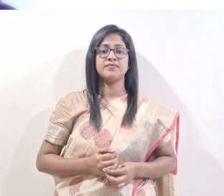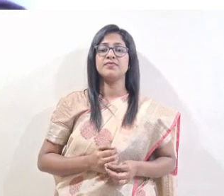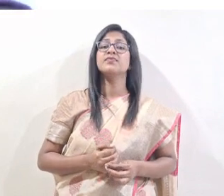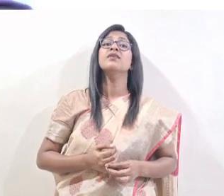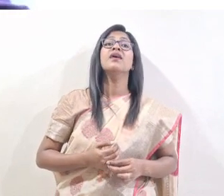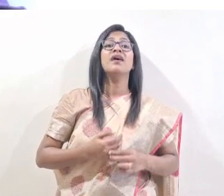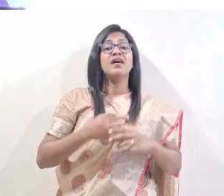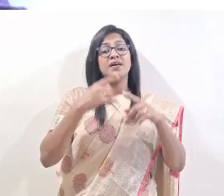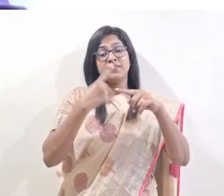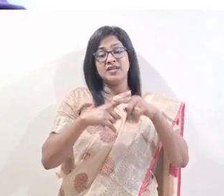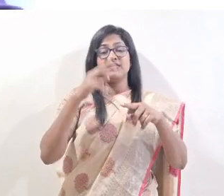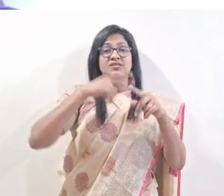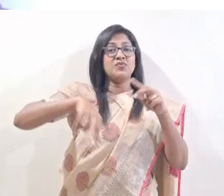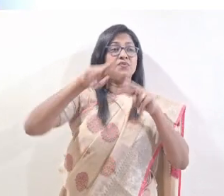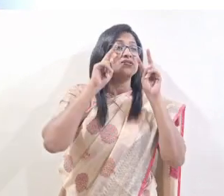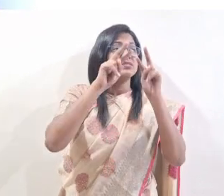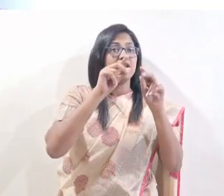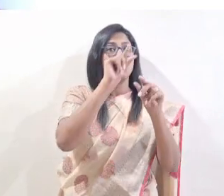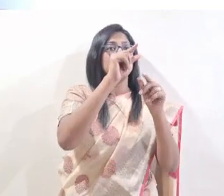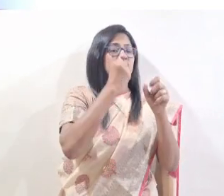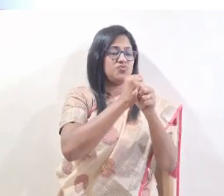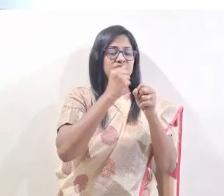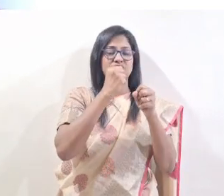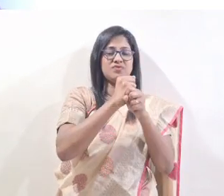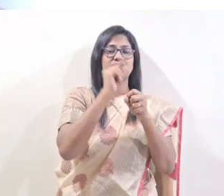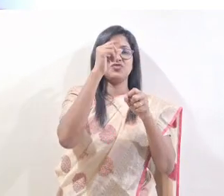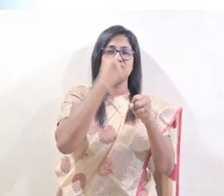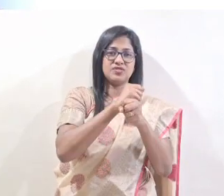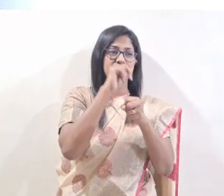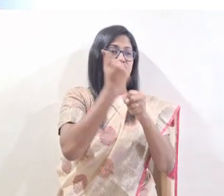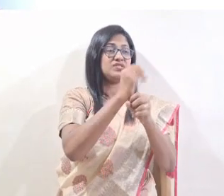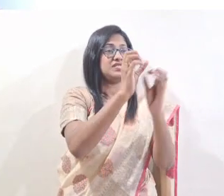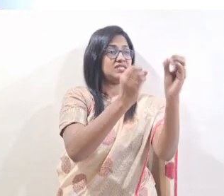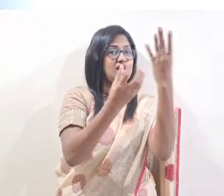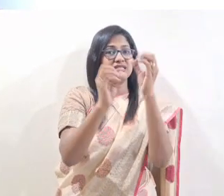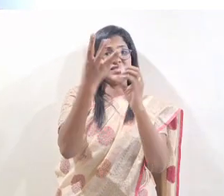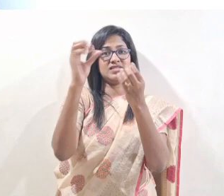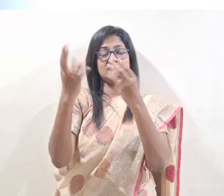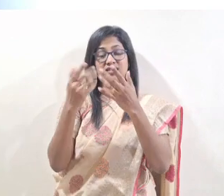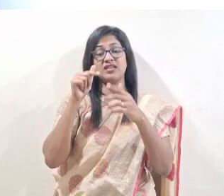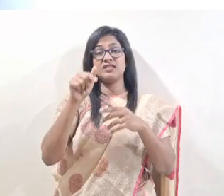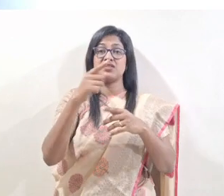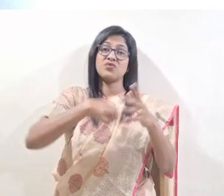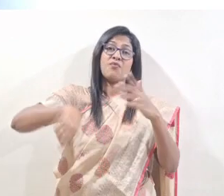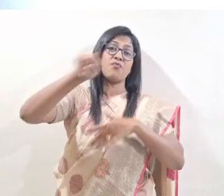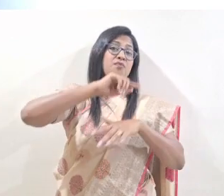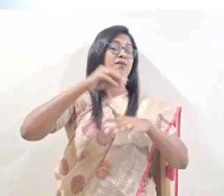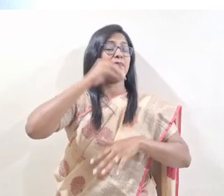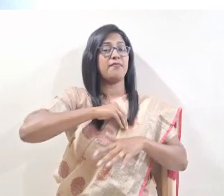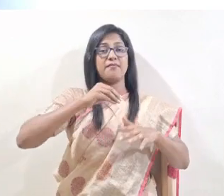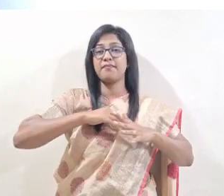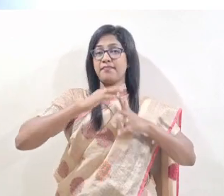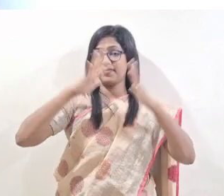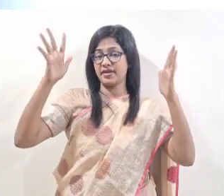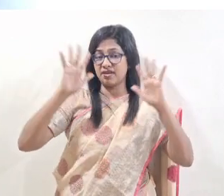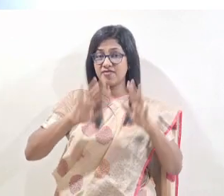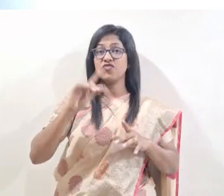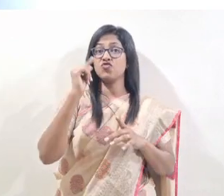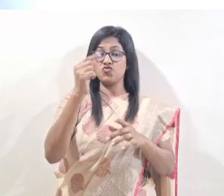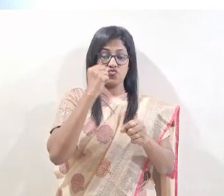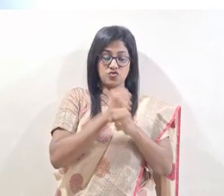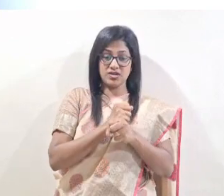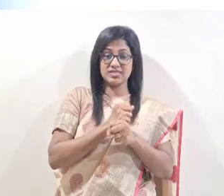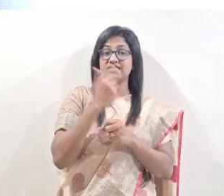We've all been seeing a number of U-girders coming up everywhere. These are, of course, very big advantage, because when you